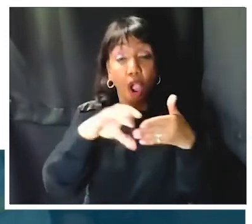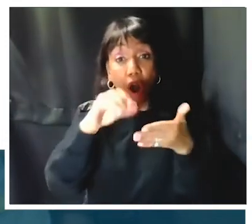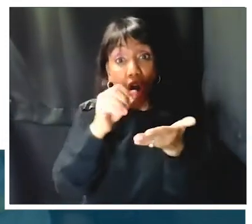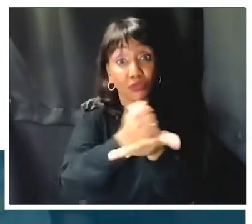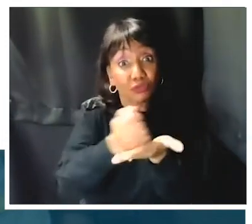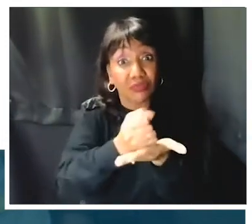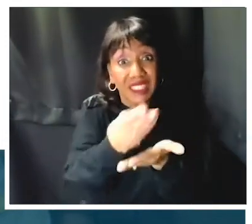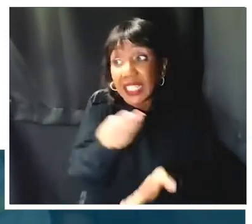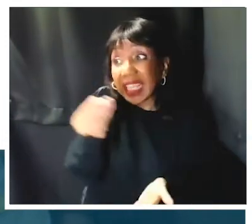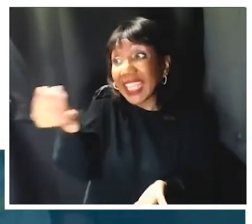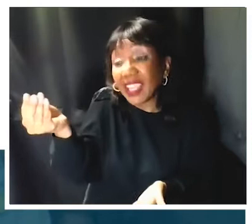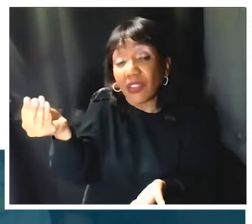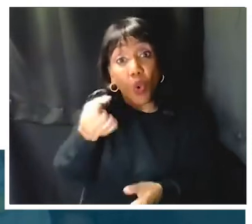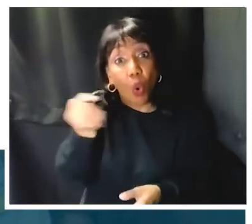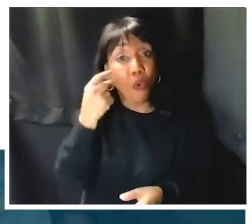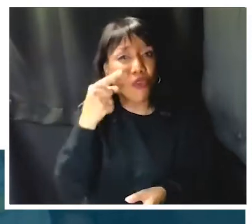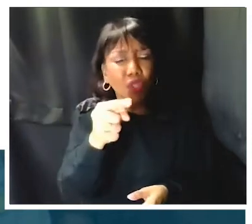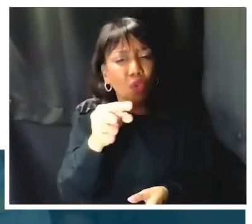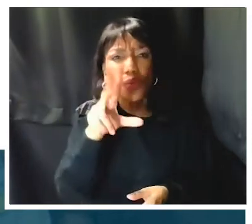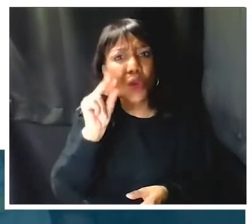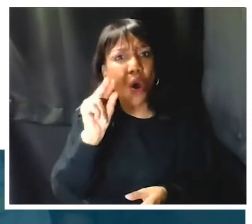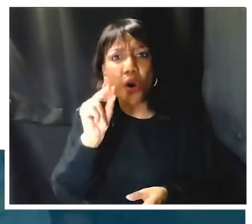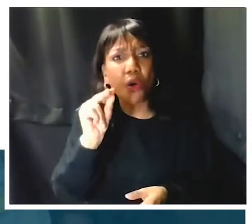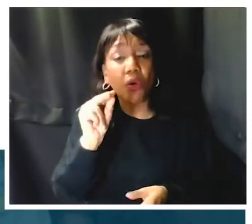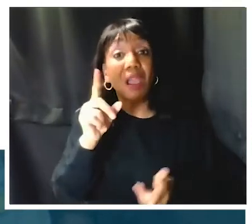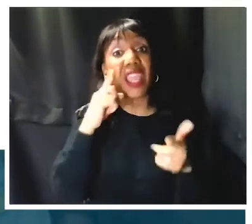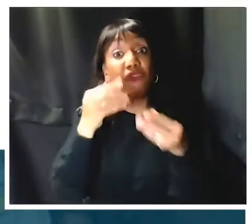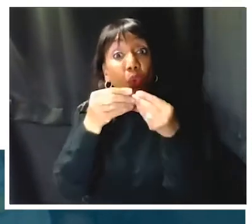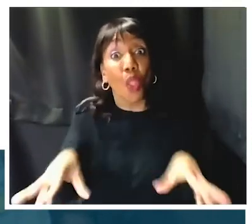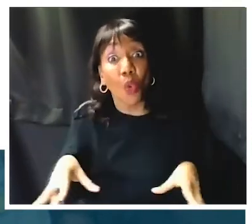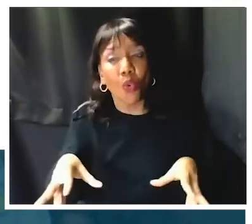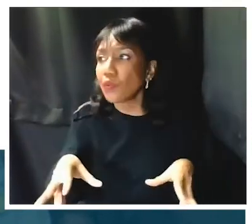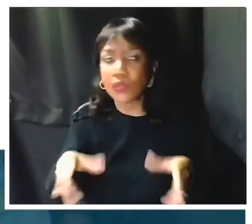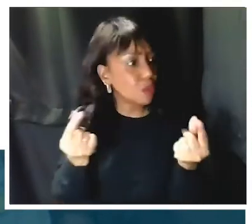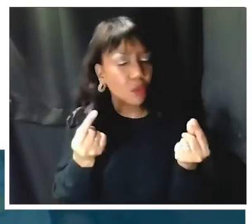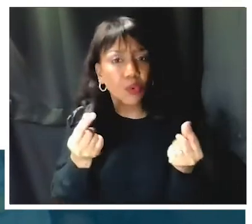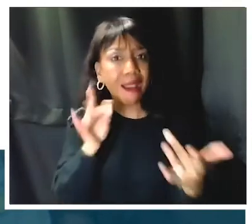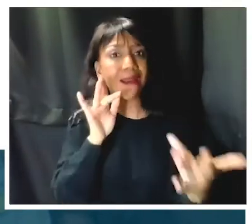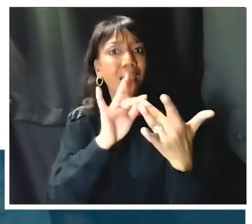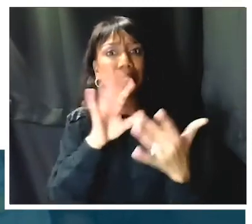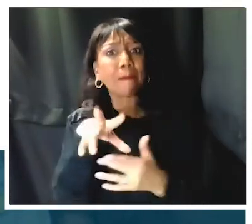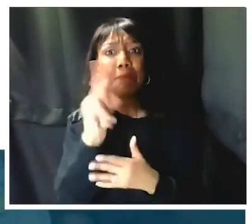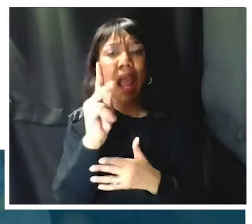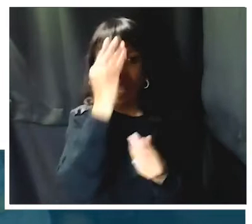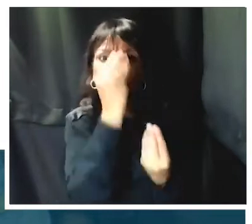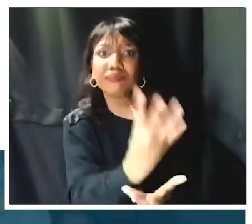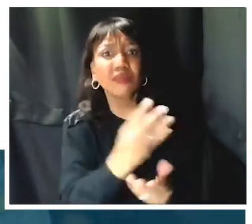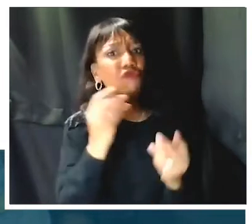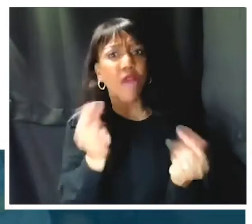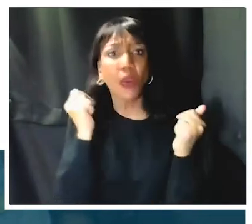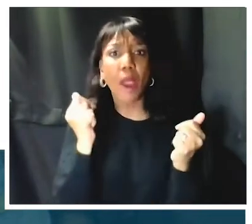to hold for you. If you lose your card, call the bank immediately to let them know.